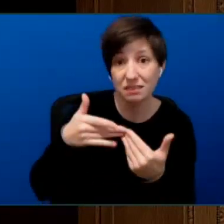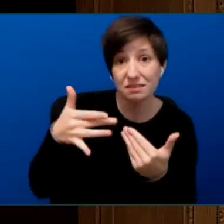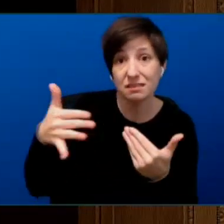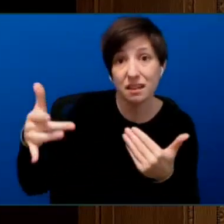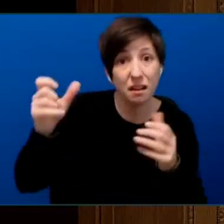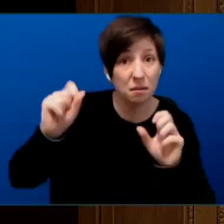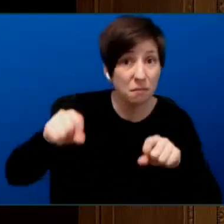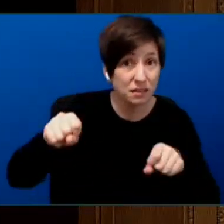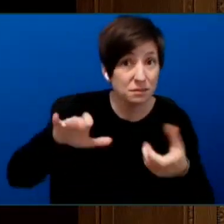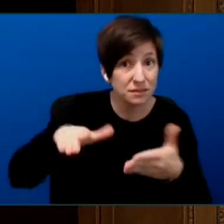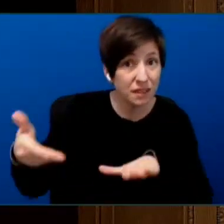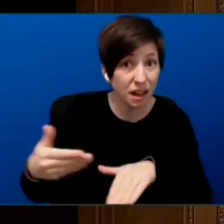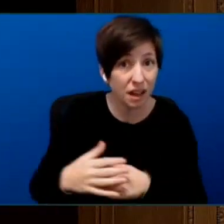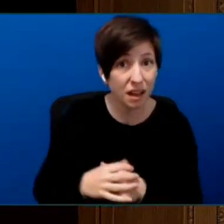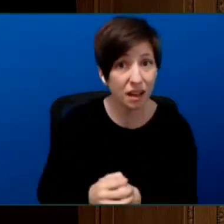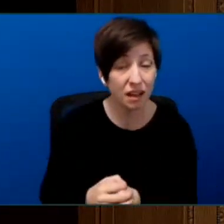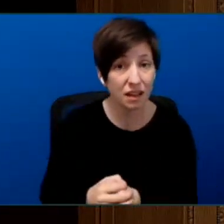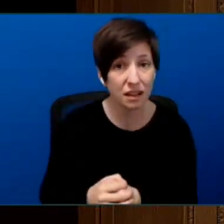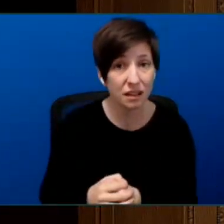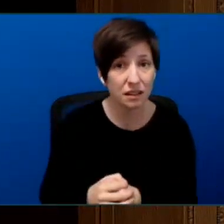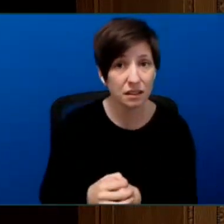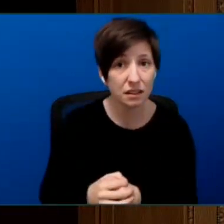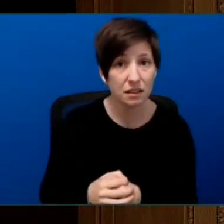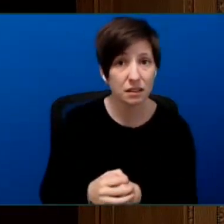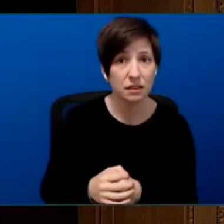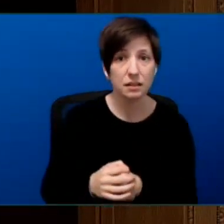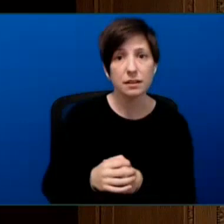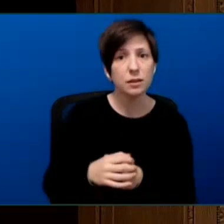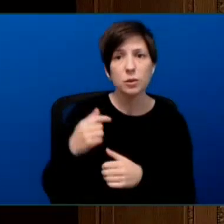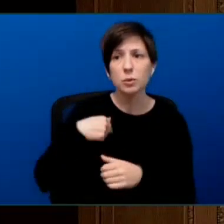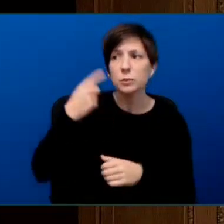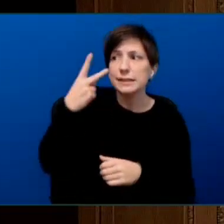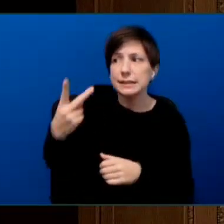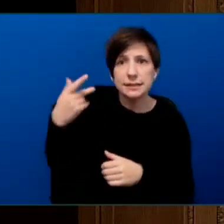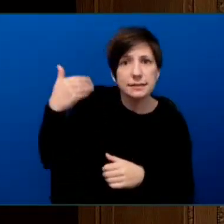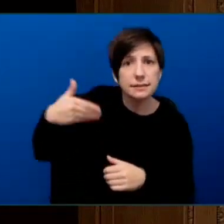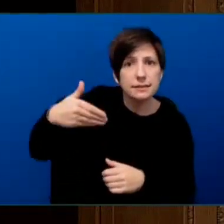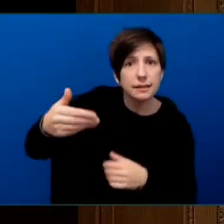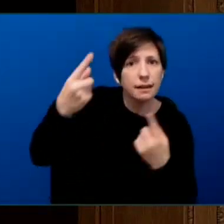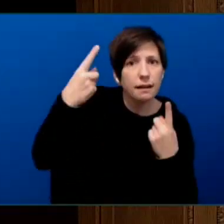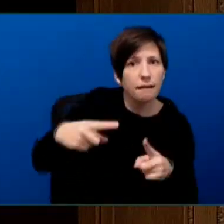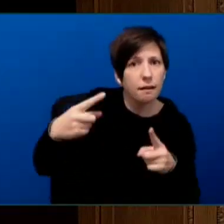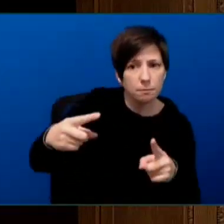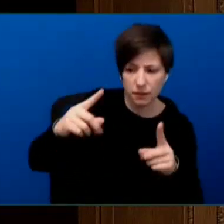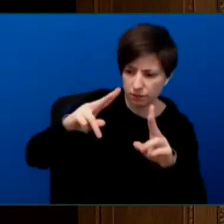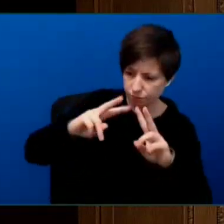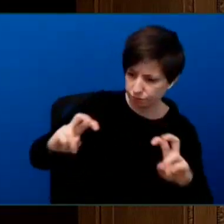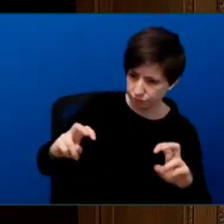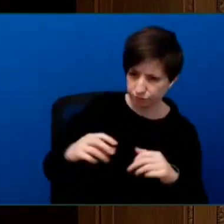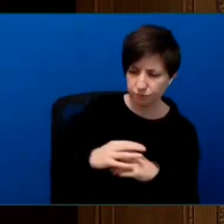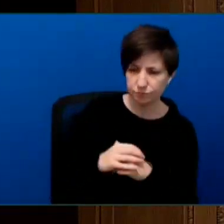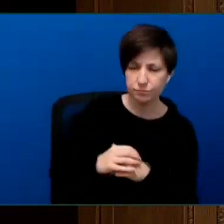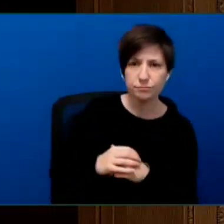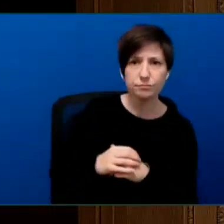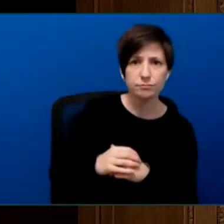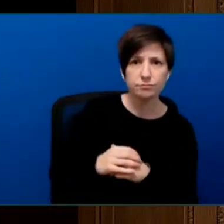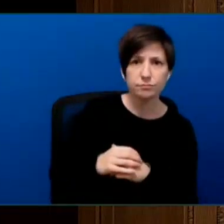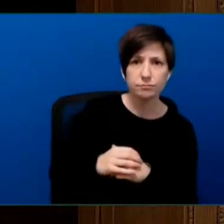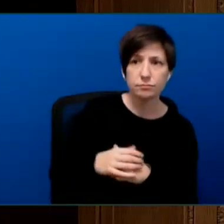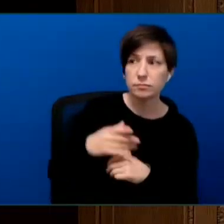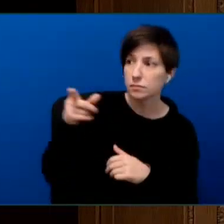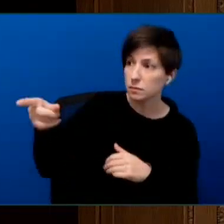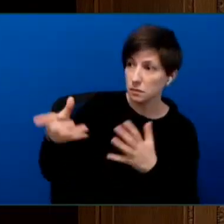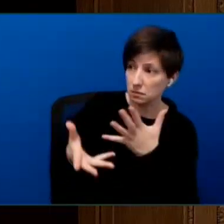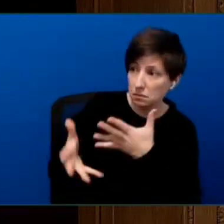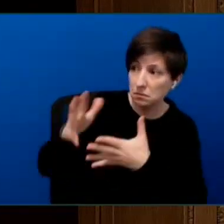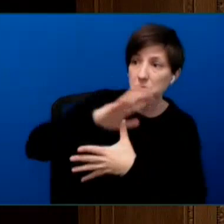And what else do we know? We know that instead of prioritizing treatment and recovery,